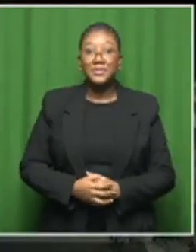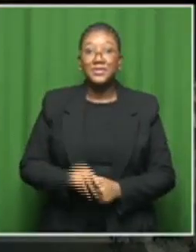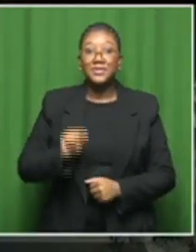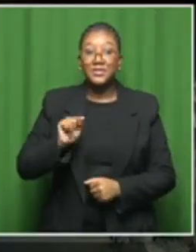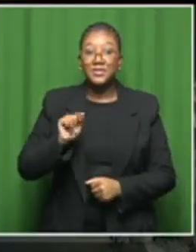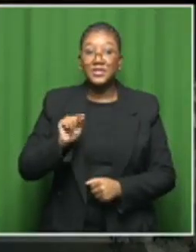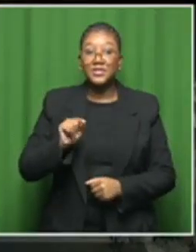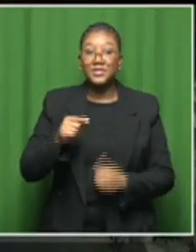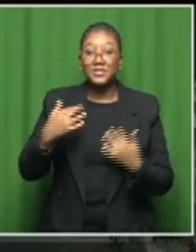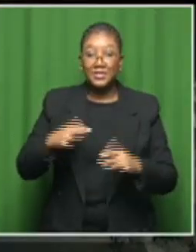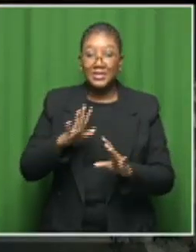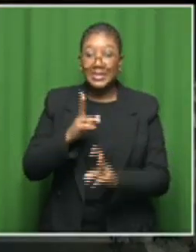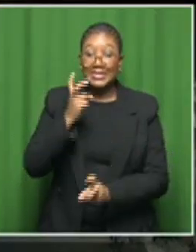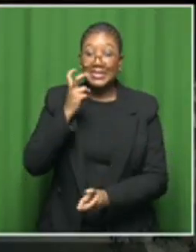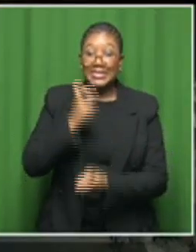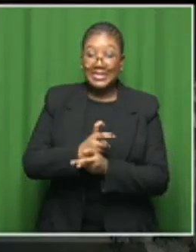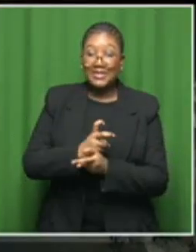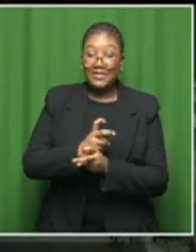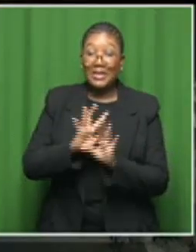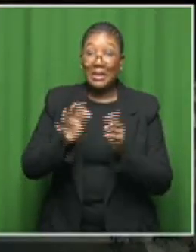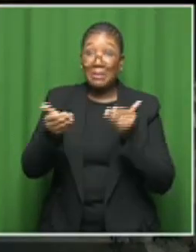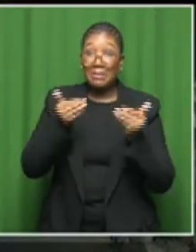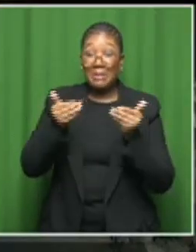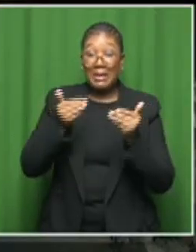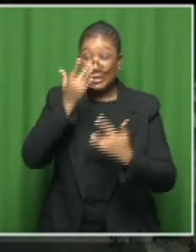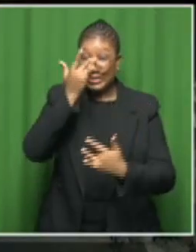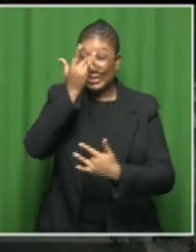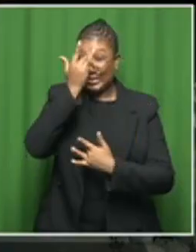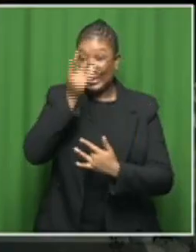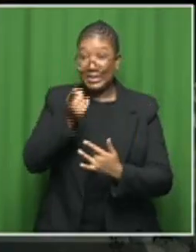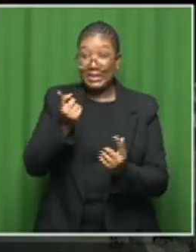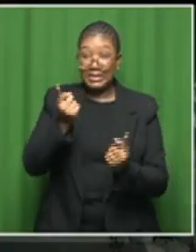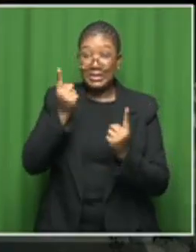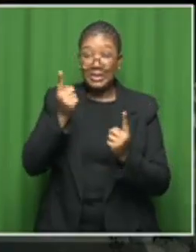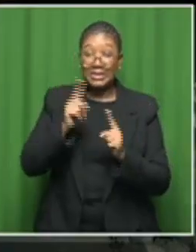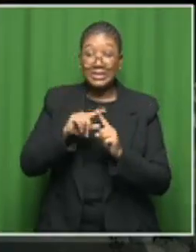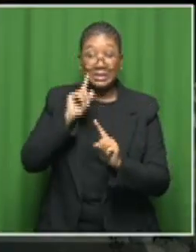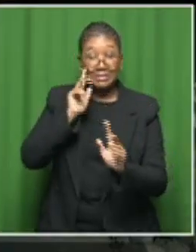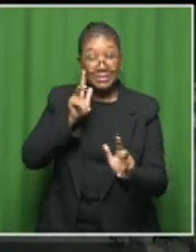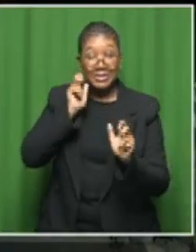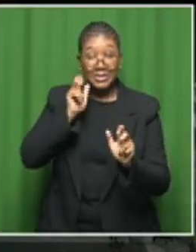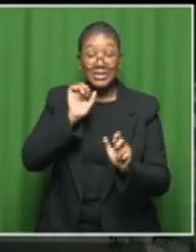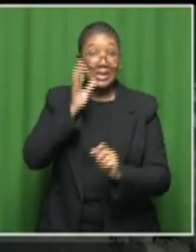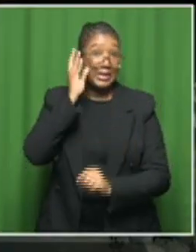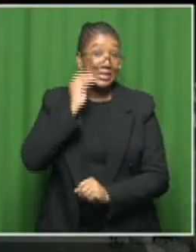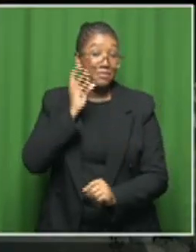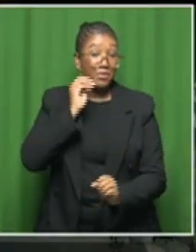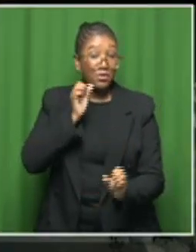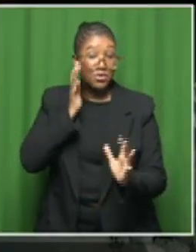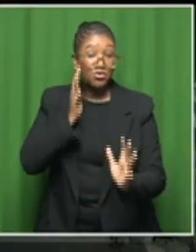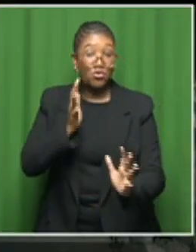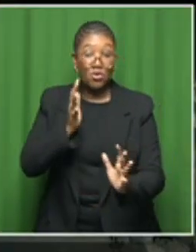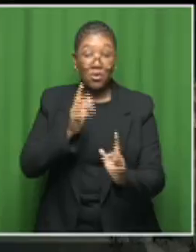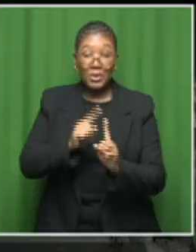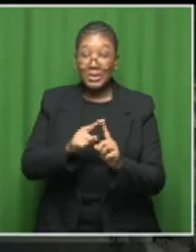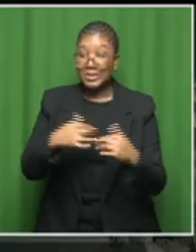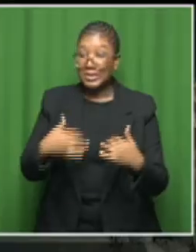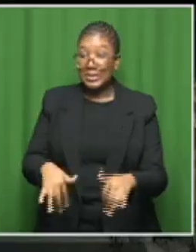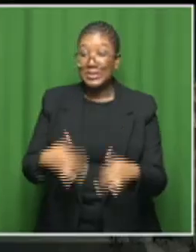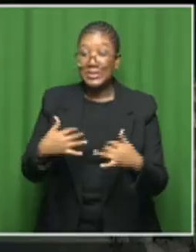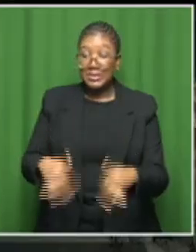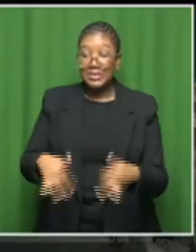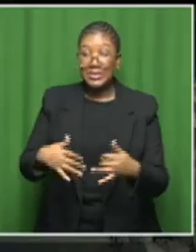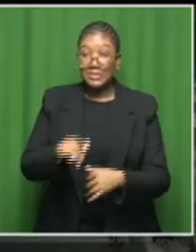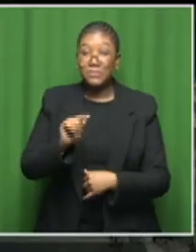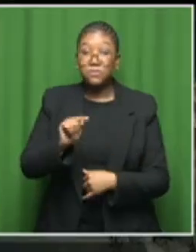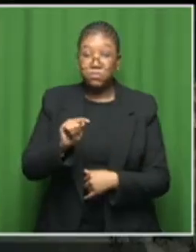difficult thing to manage, lupus, and just listening to Lolo and what she goes through on a daily basis, and you